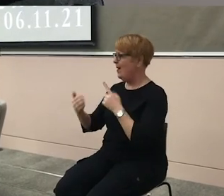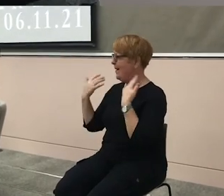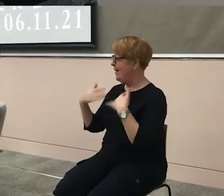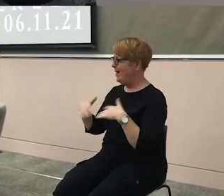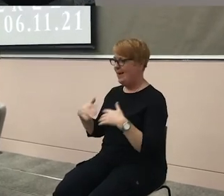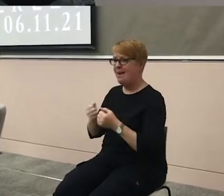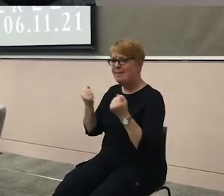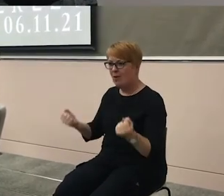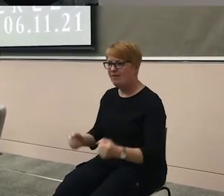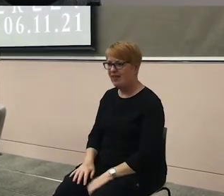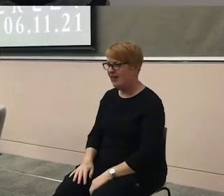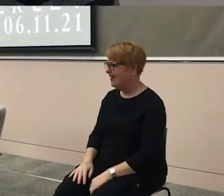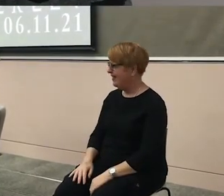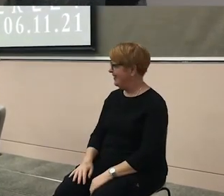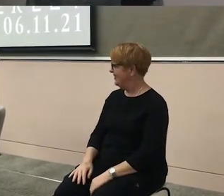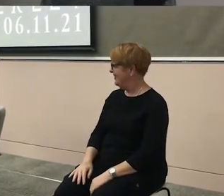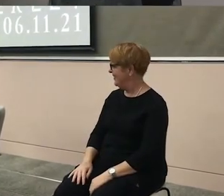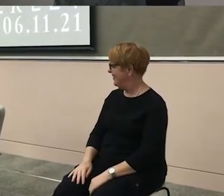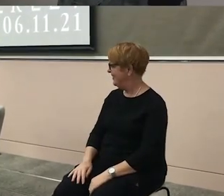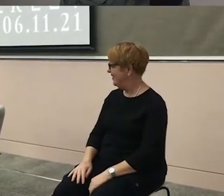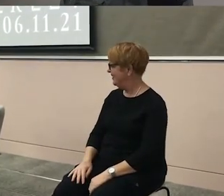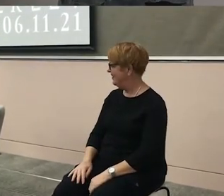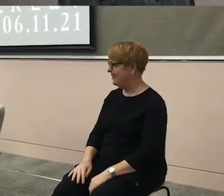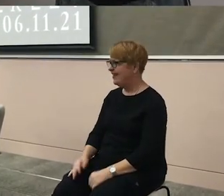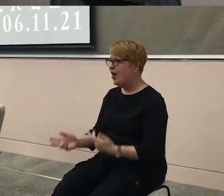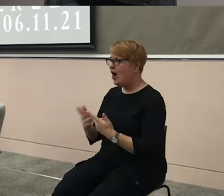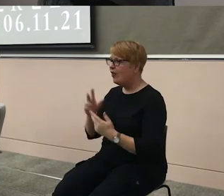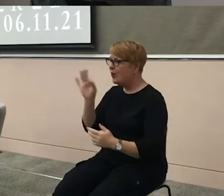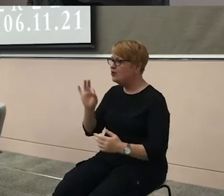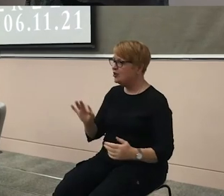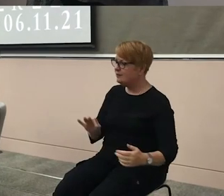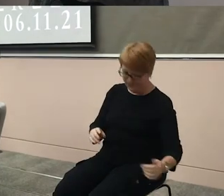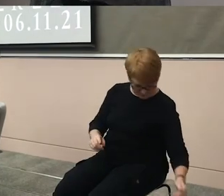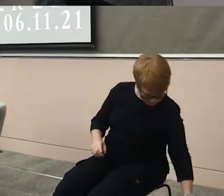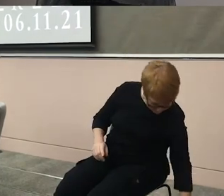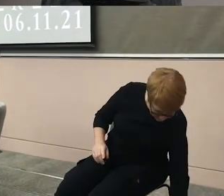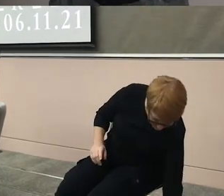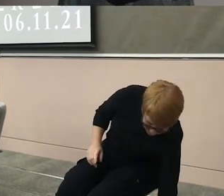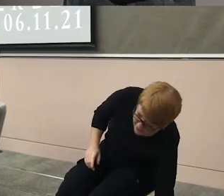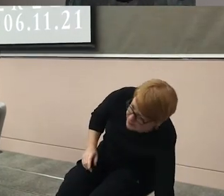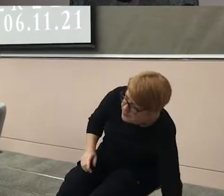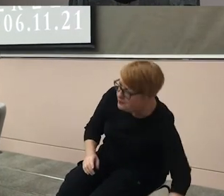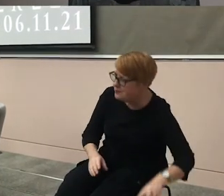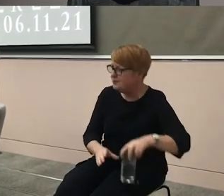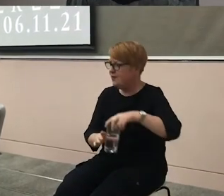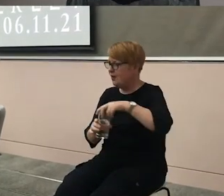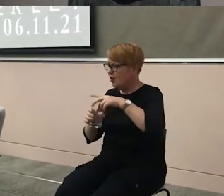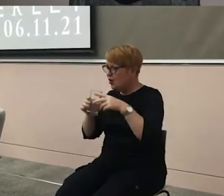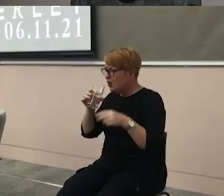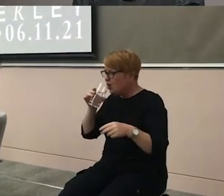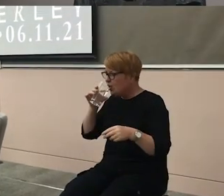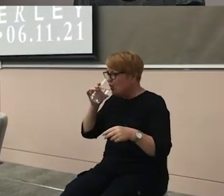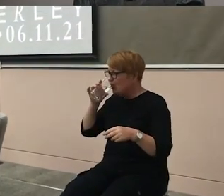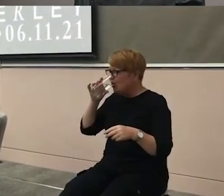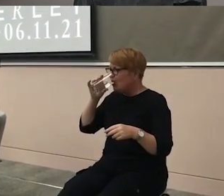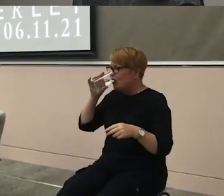have been talking for an hour. So does anyone else have any questions? Yes. Yeah, I have a question. I just want to say thank you so